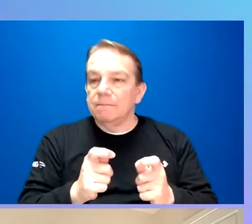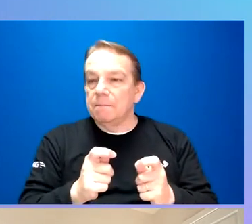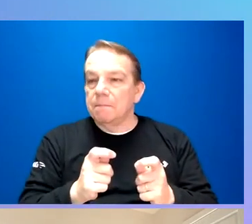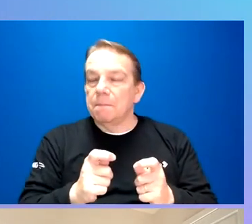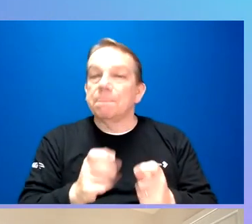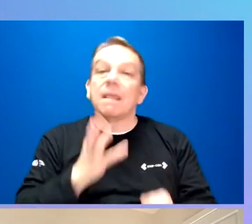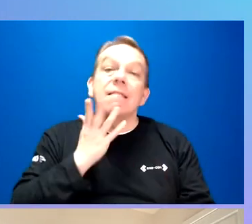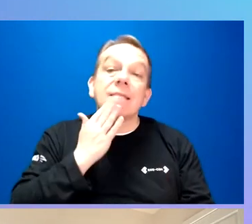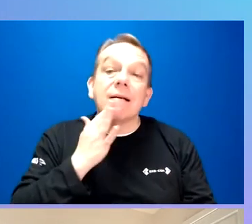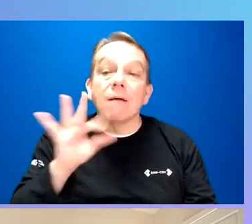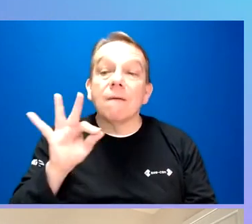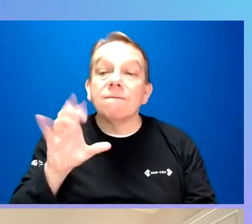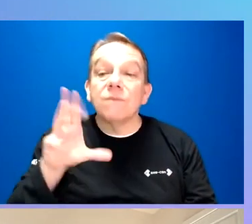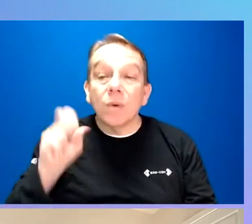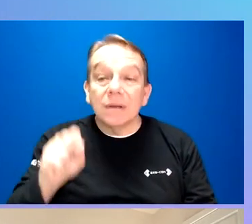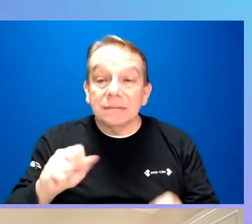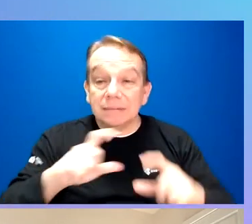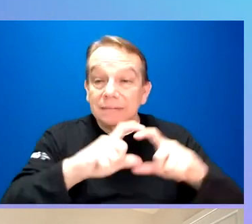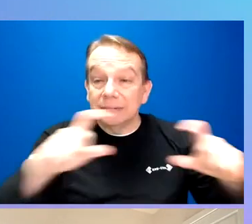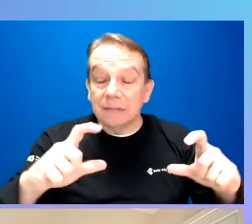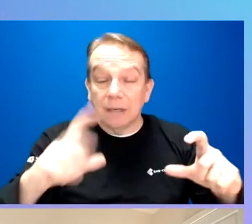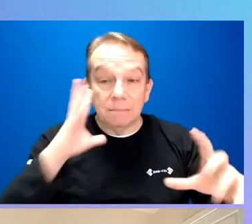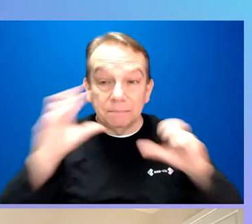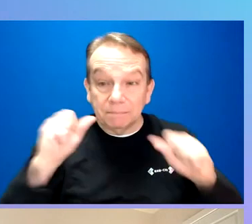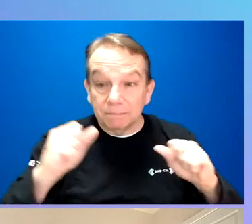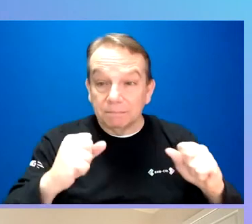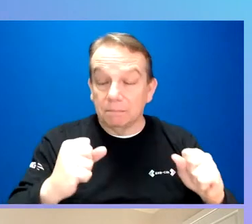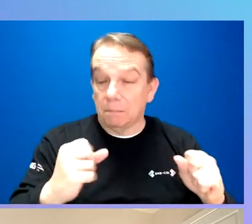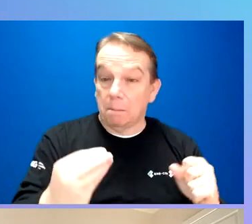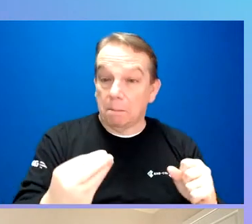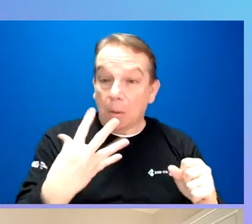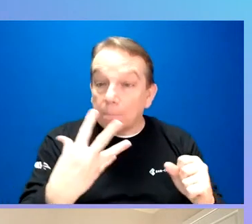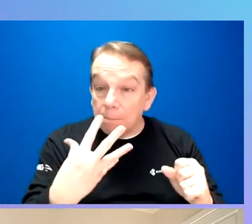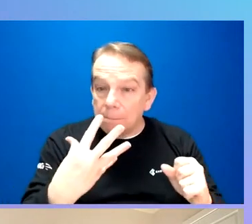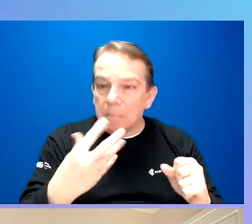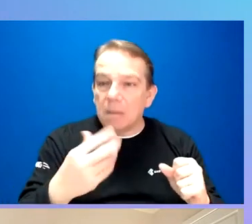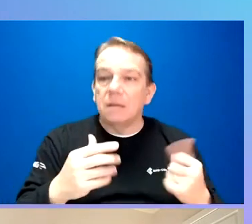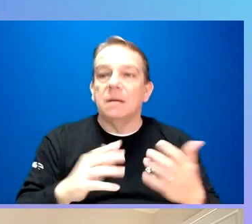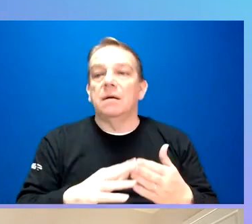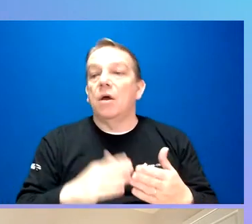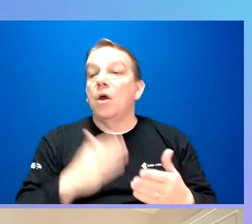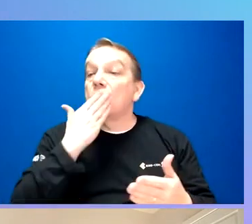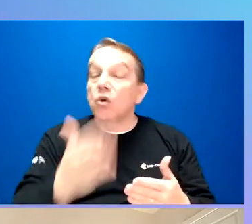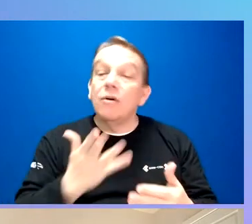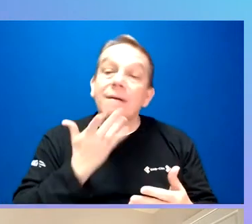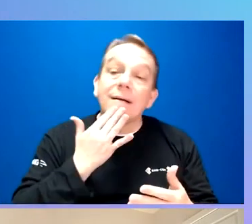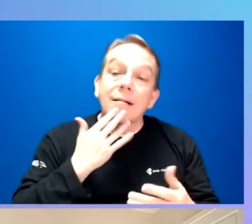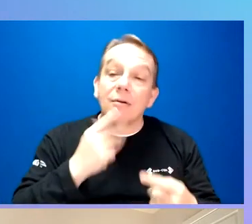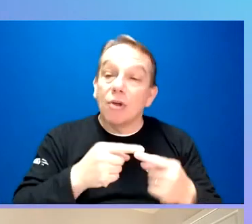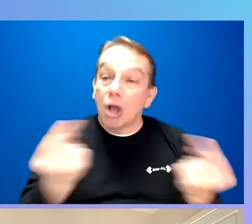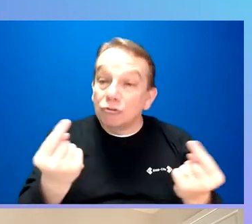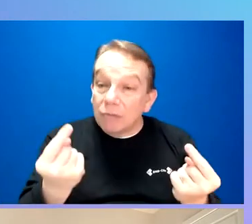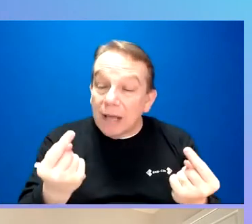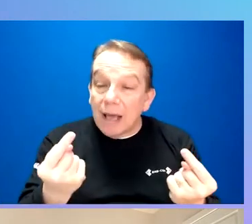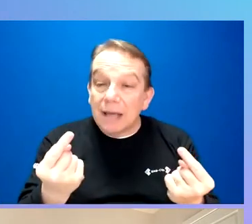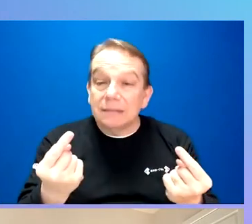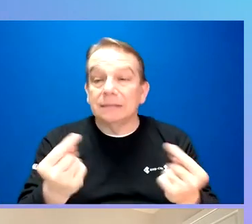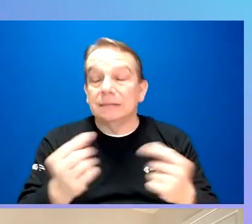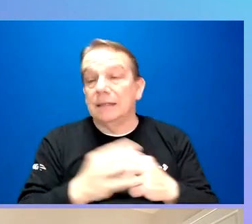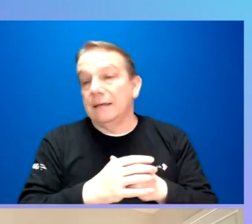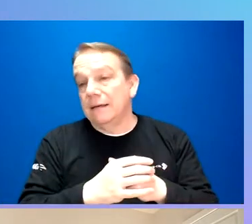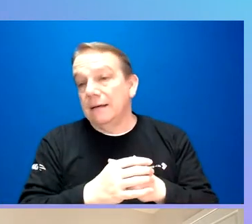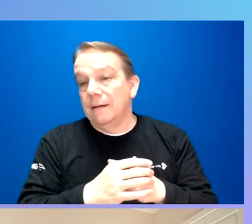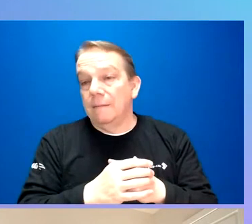the color of the focus. Keep it keep it in good color contrast, and